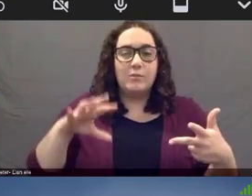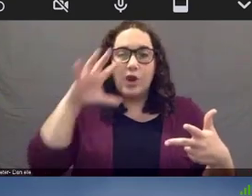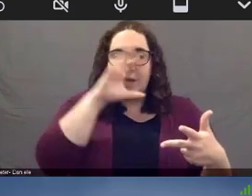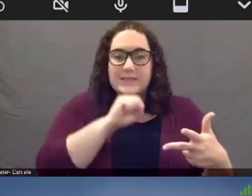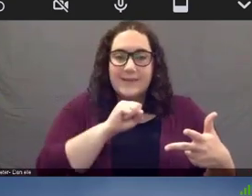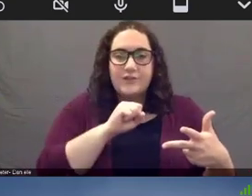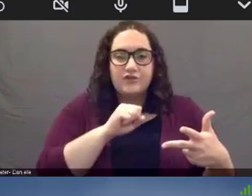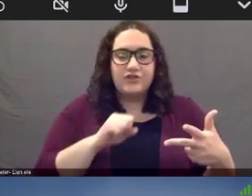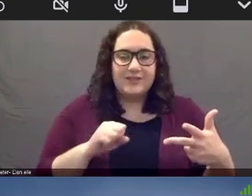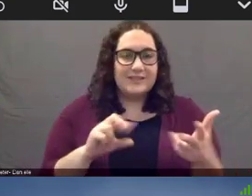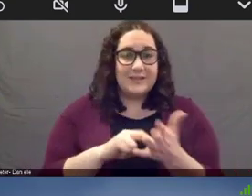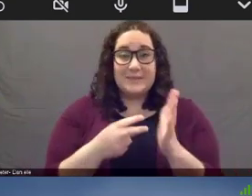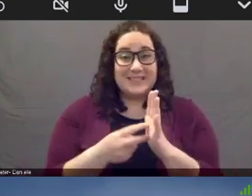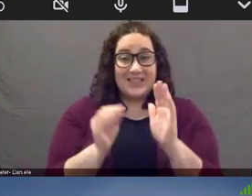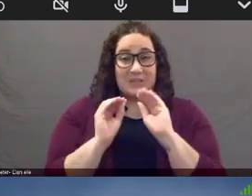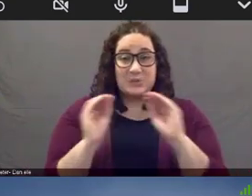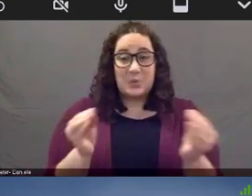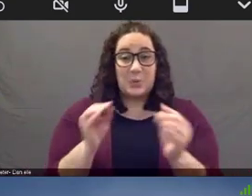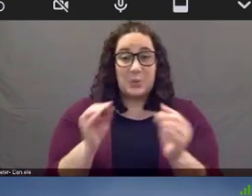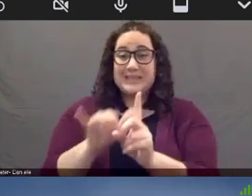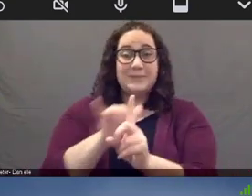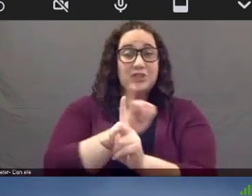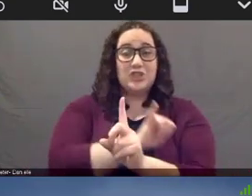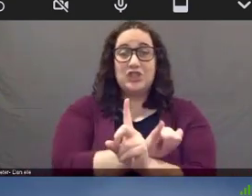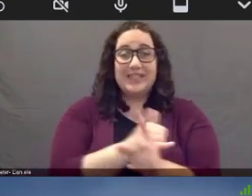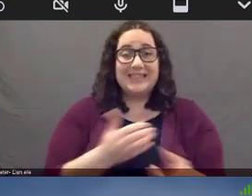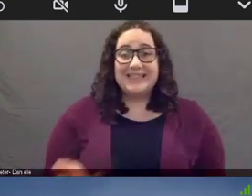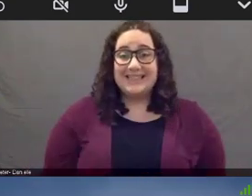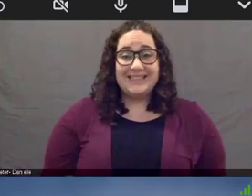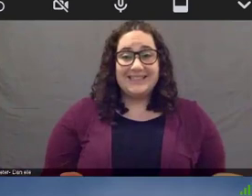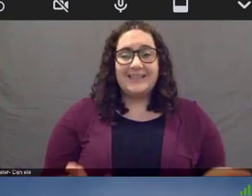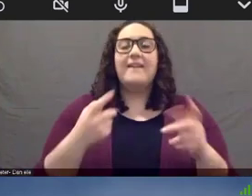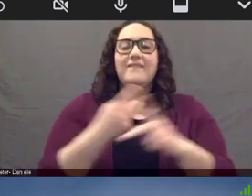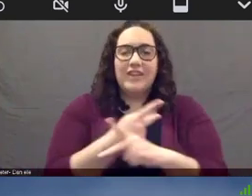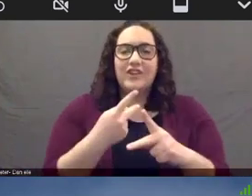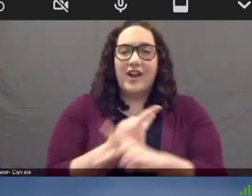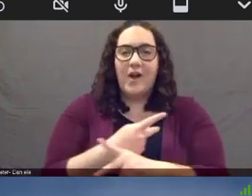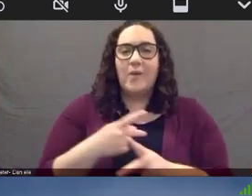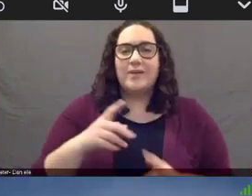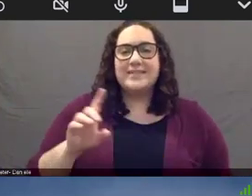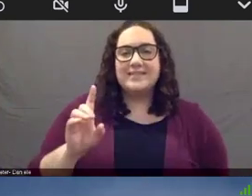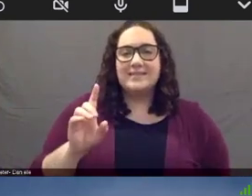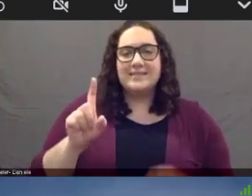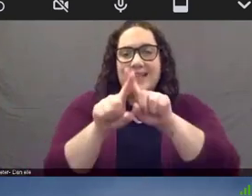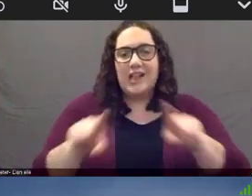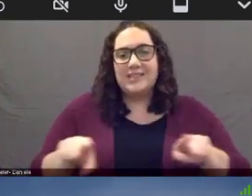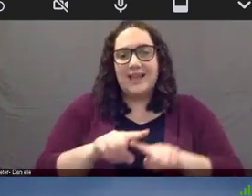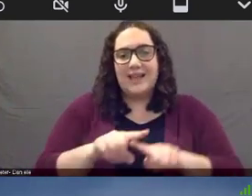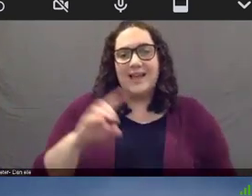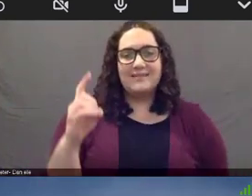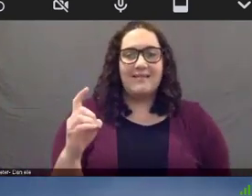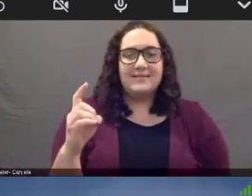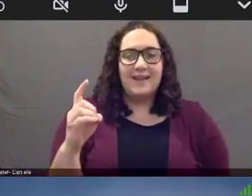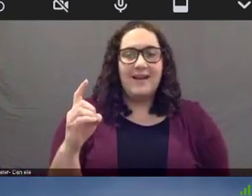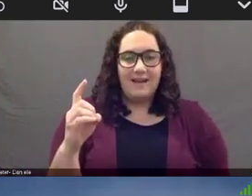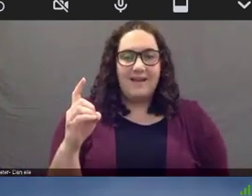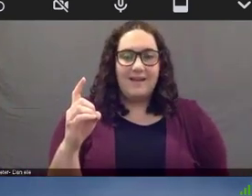depth, right? So delta, where we know that's less than the sort of half length or the length from the surface to the line of